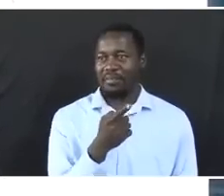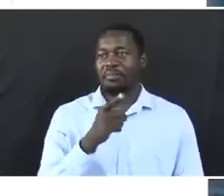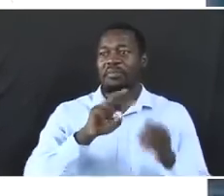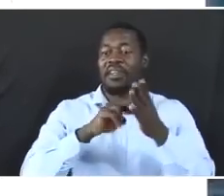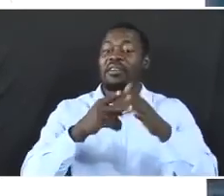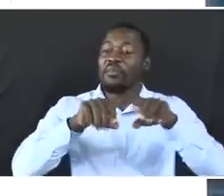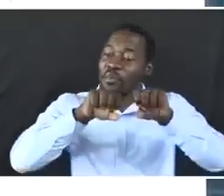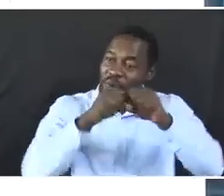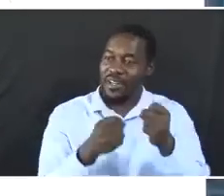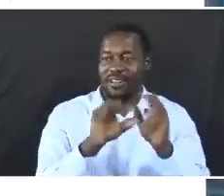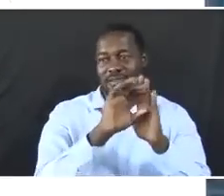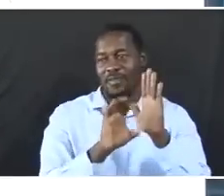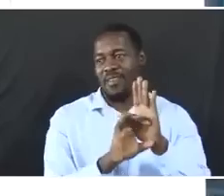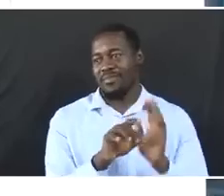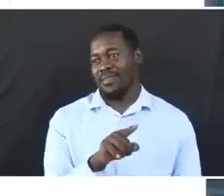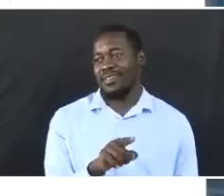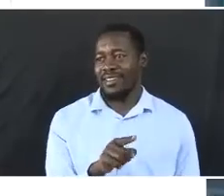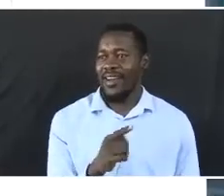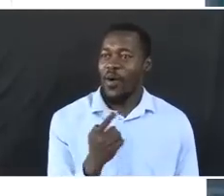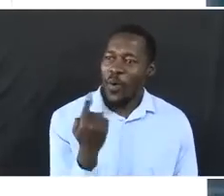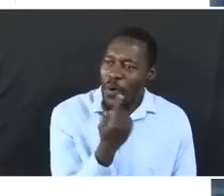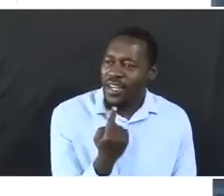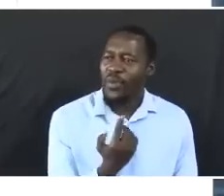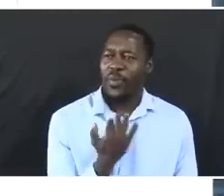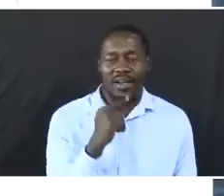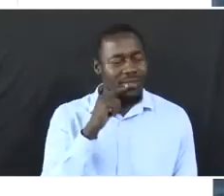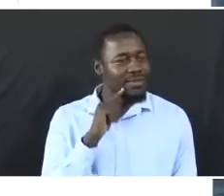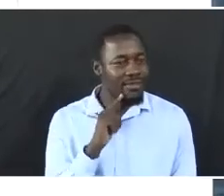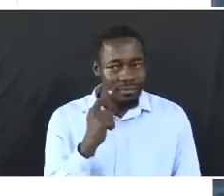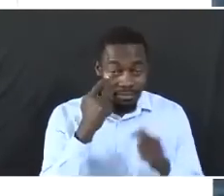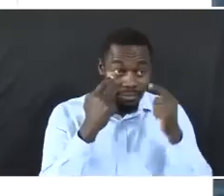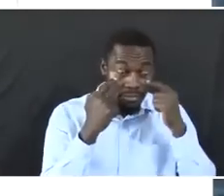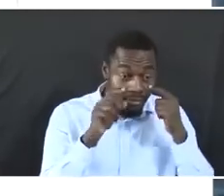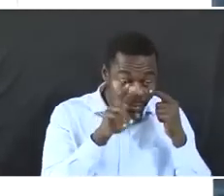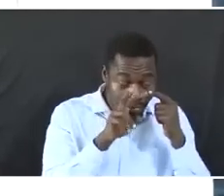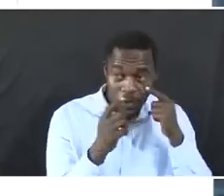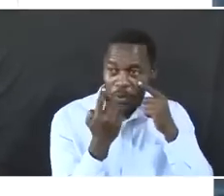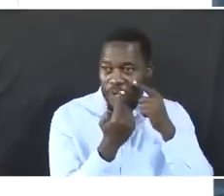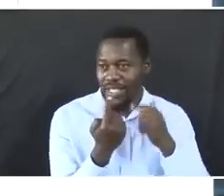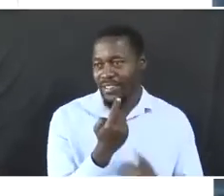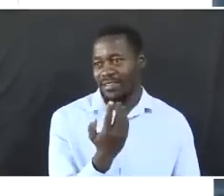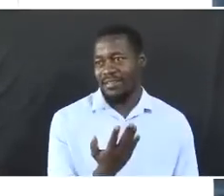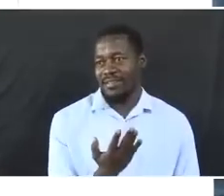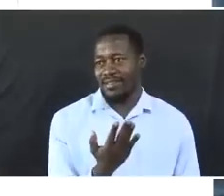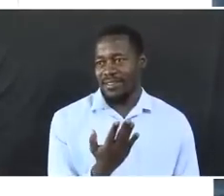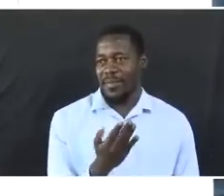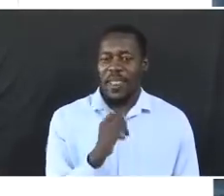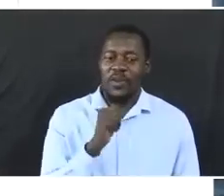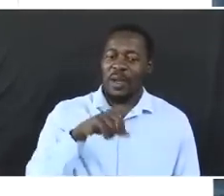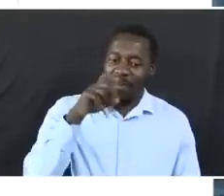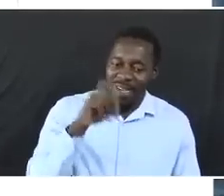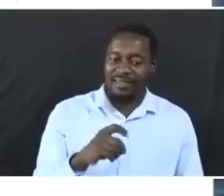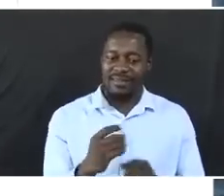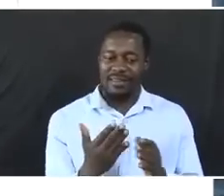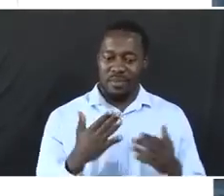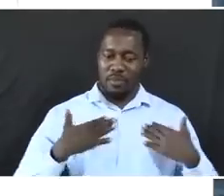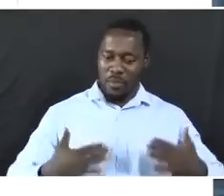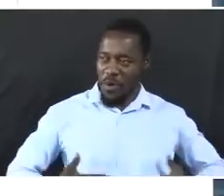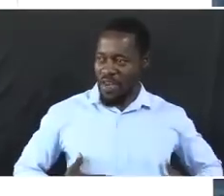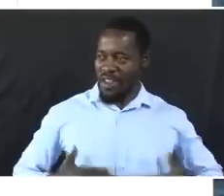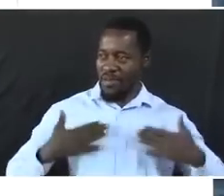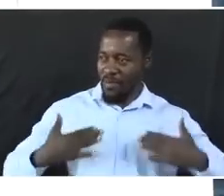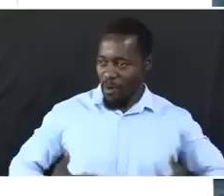grounds for divorce, there would be no marriage today. Christ was not simplifying